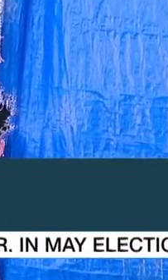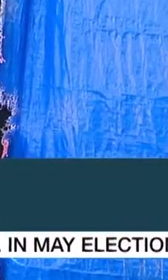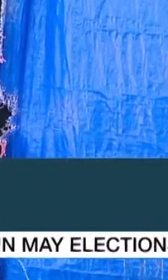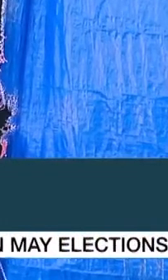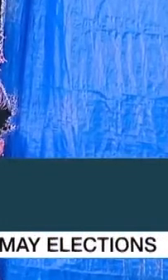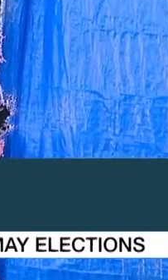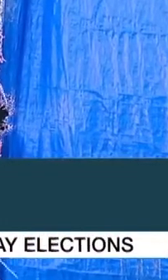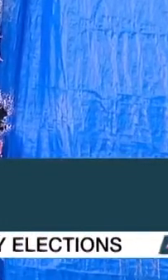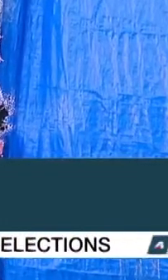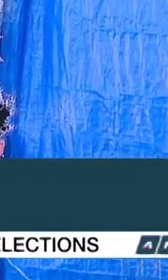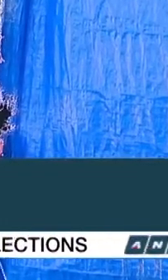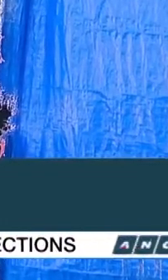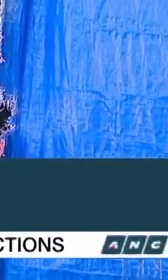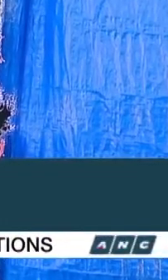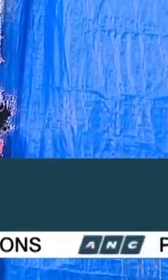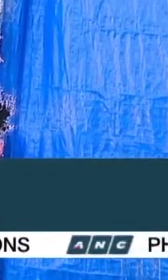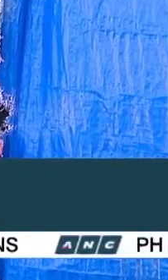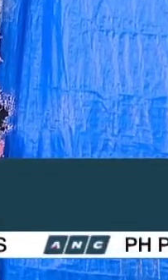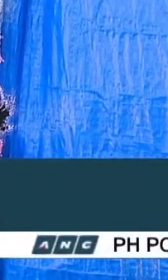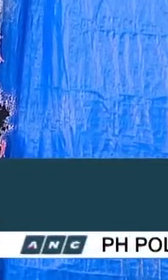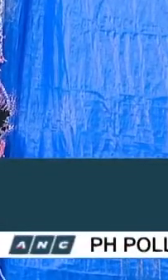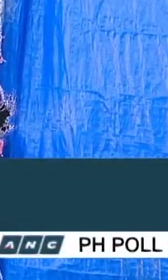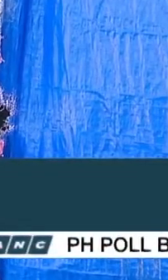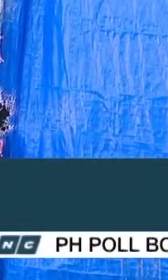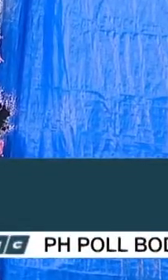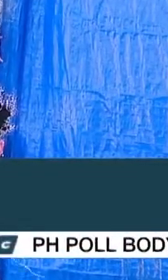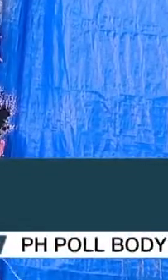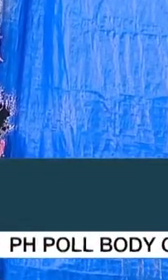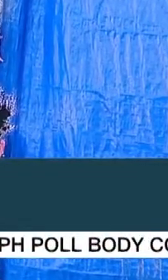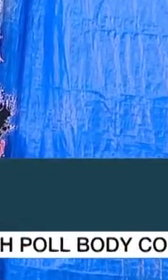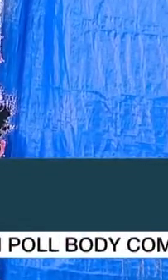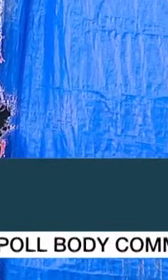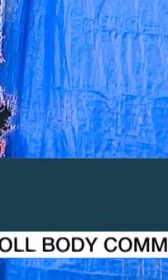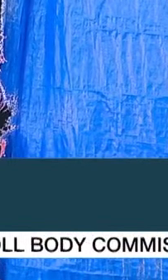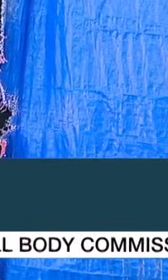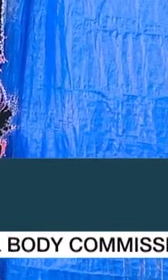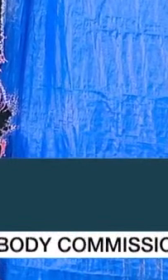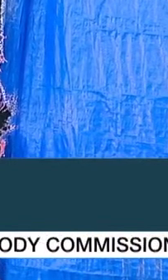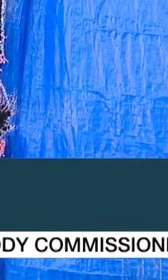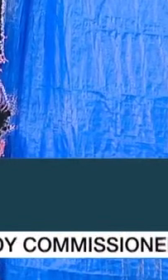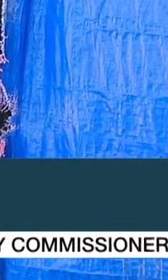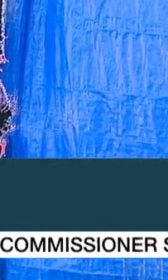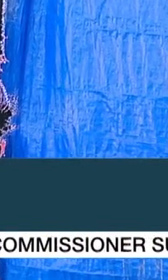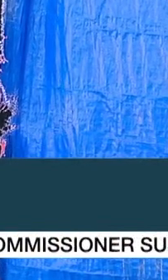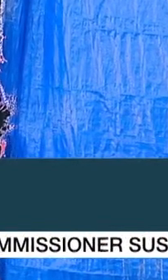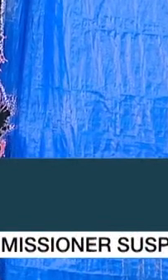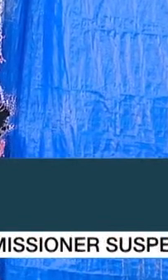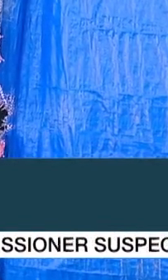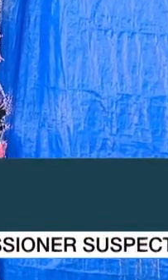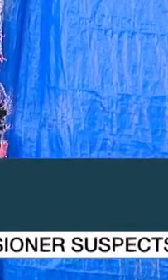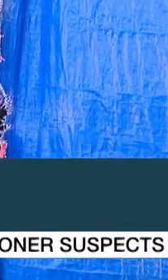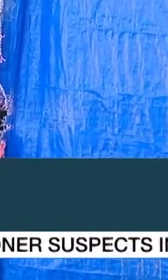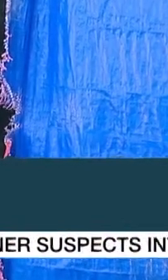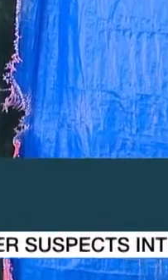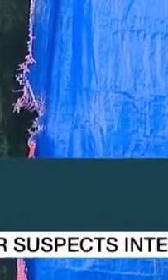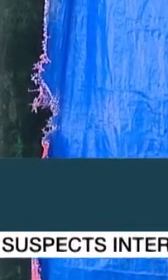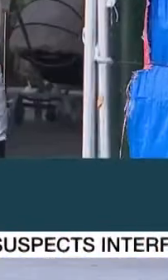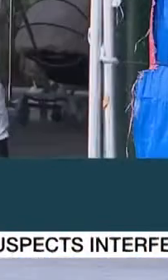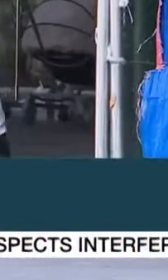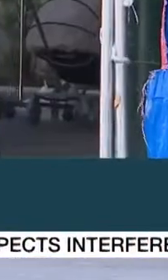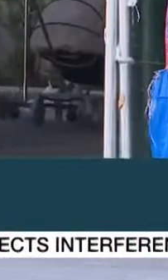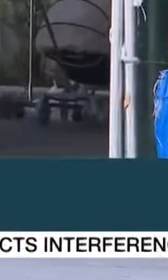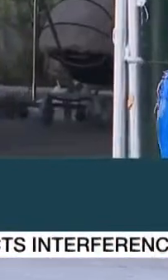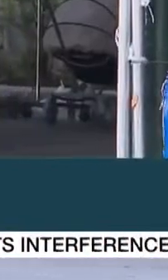Manila, are on a downward trend according to a report from independent research group OCTA. In an analysis on the data released